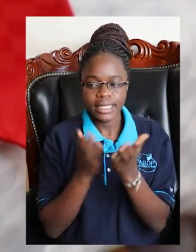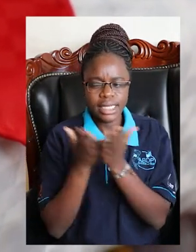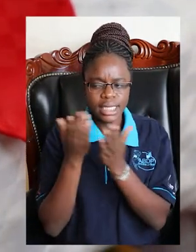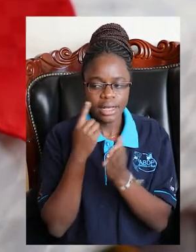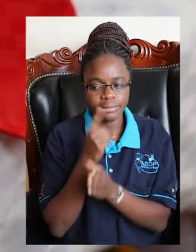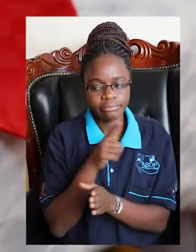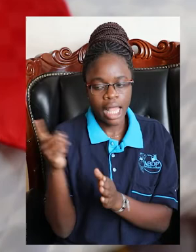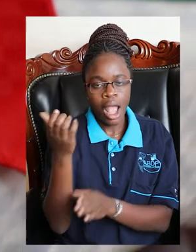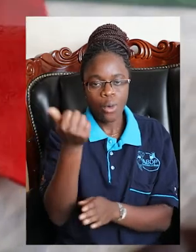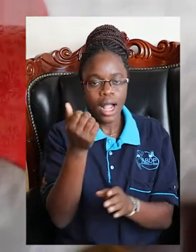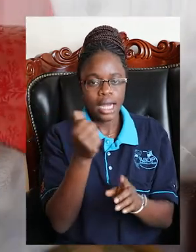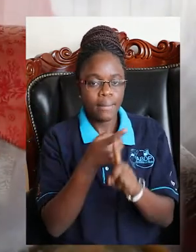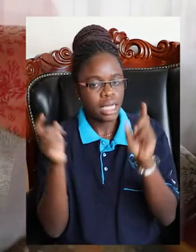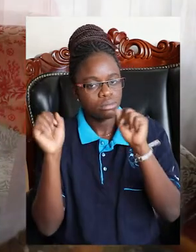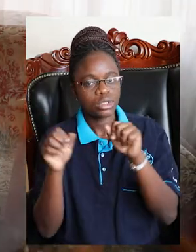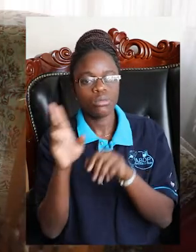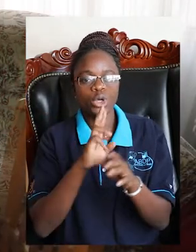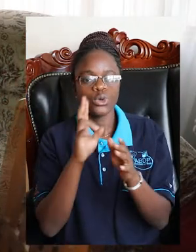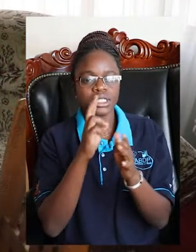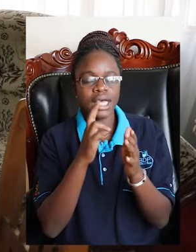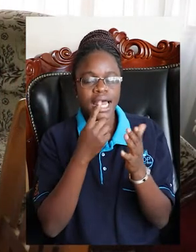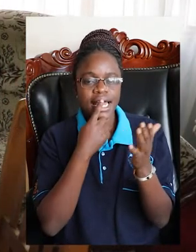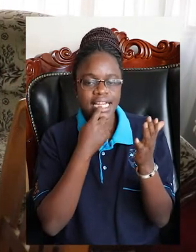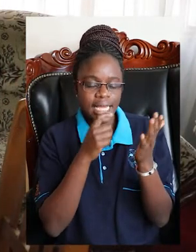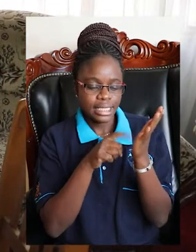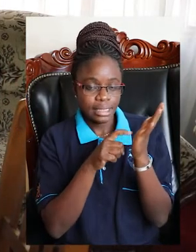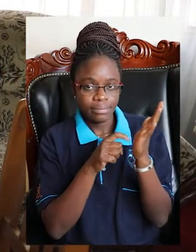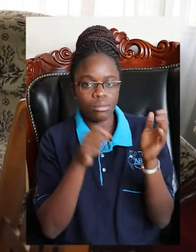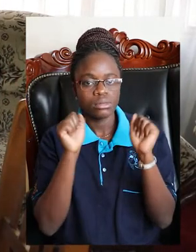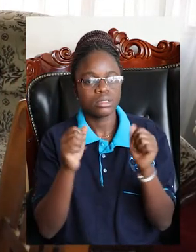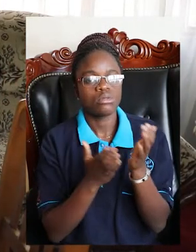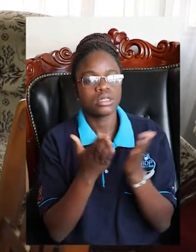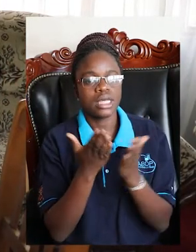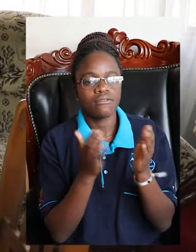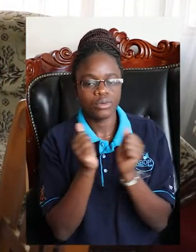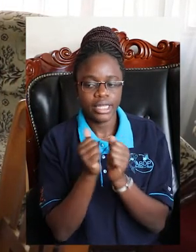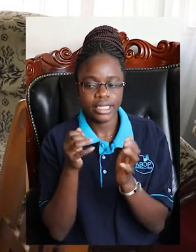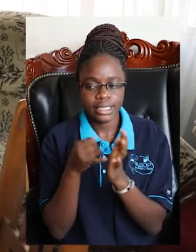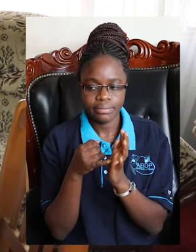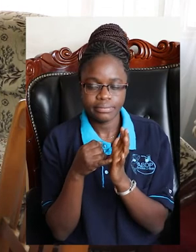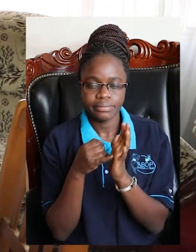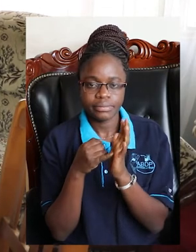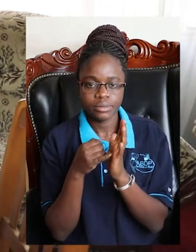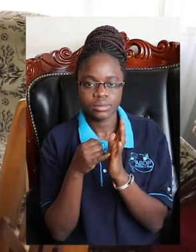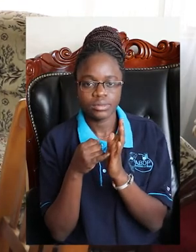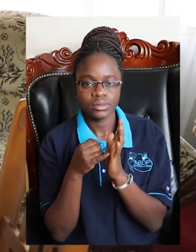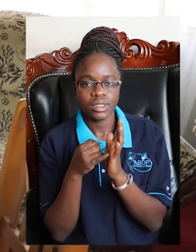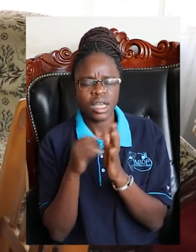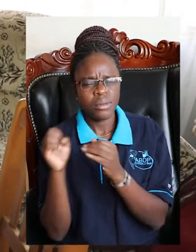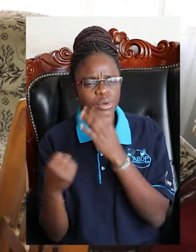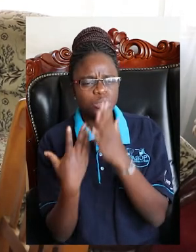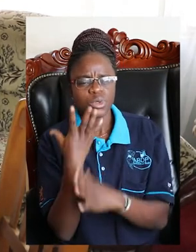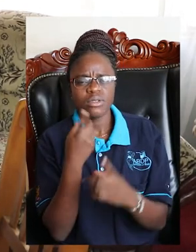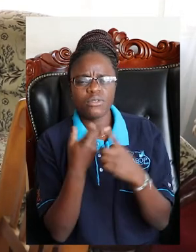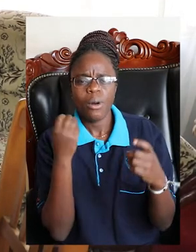served it with ugali and with our vegetables, we have another meal here that we can eat using the fish that we've purchased or